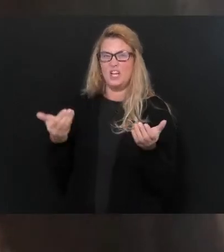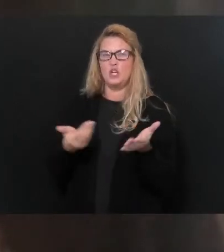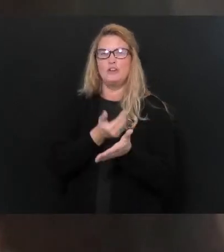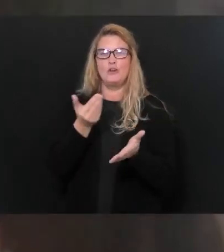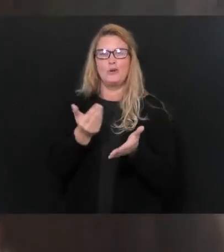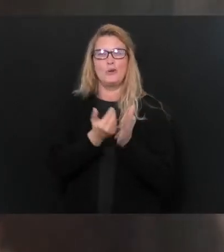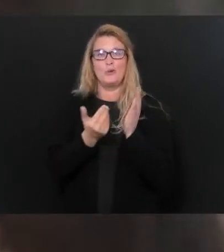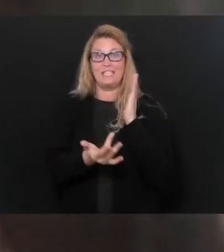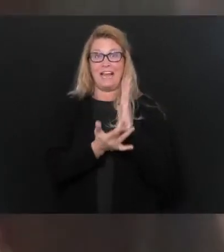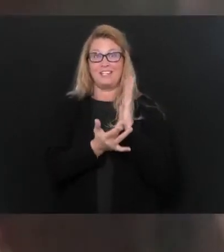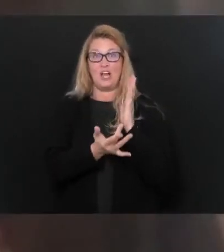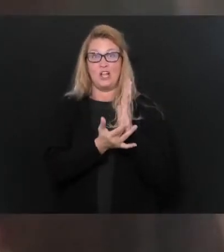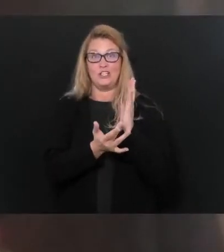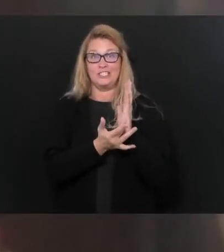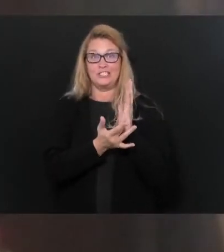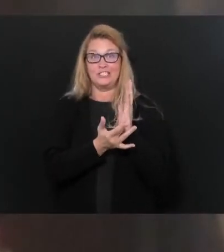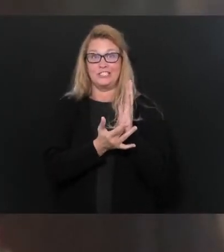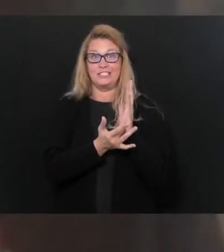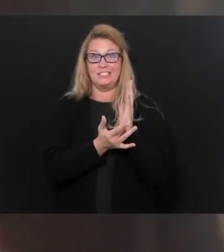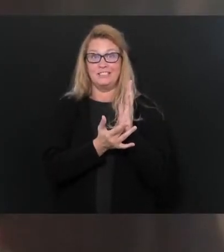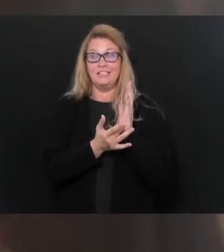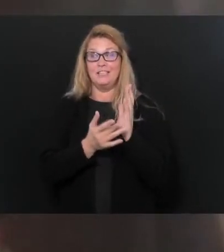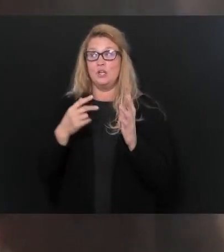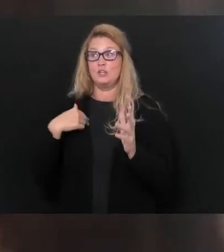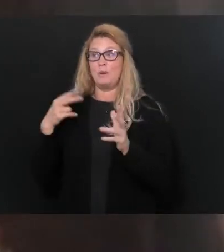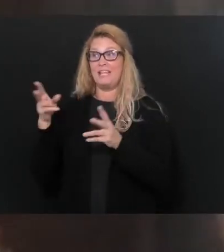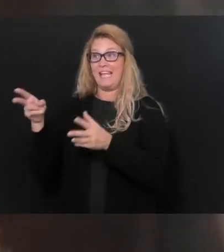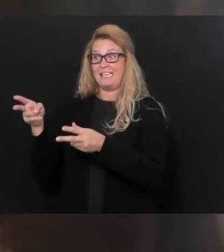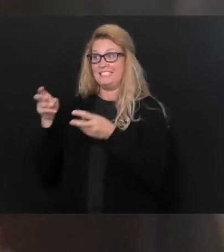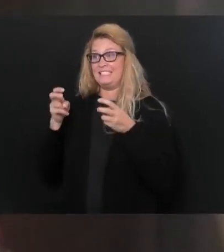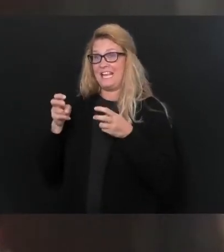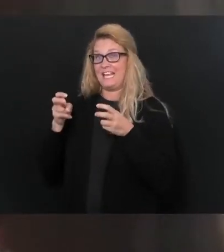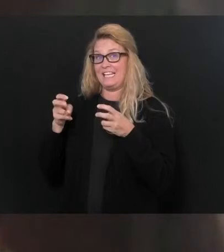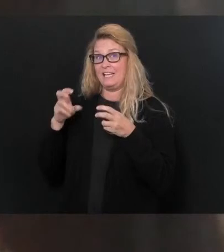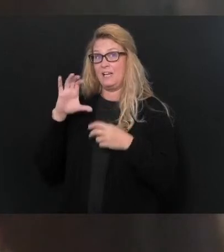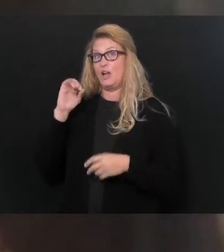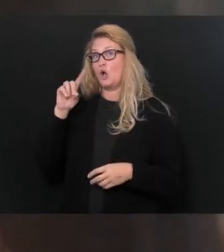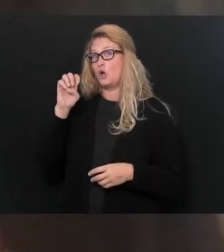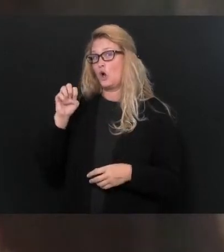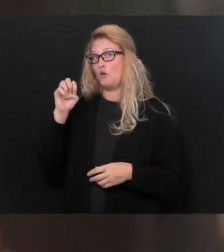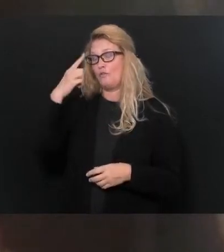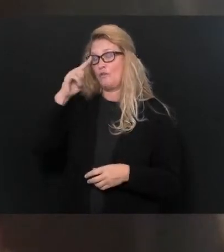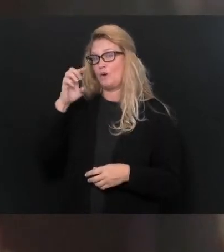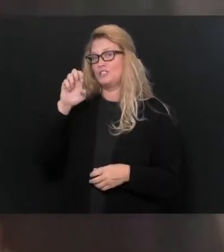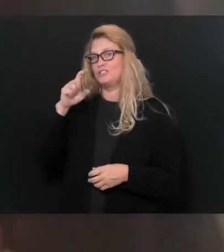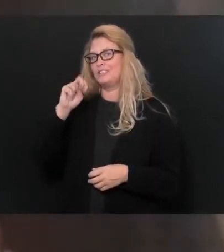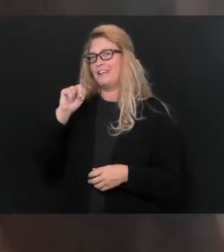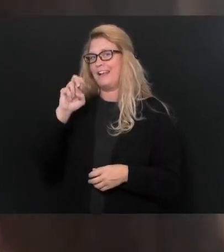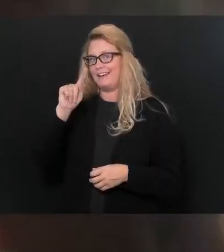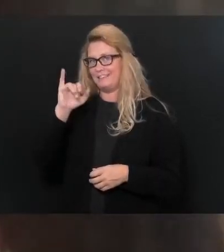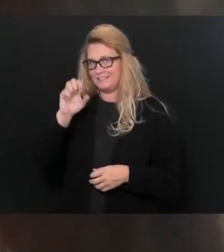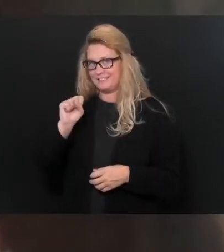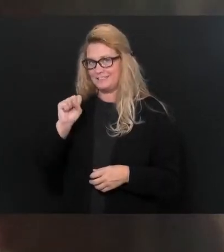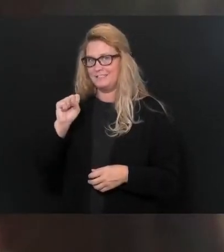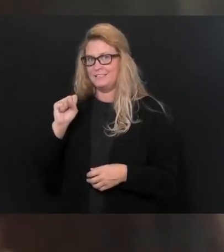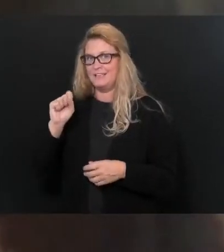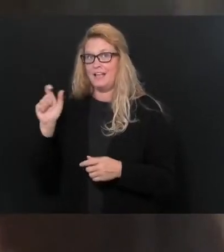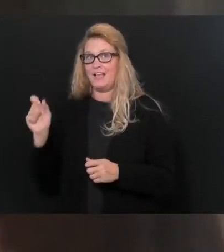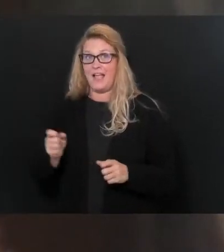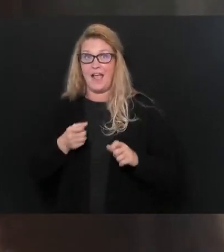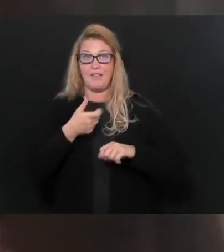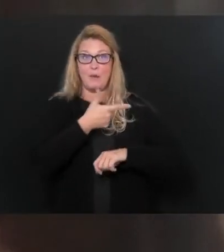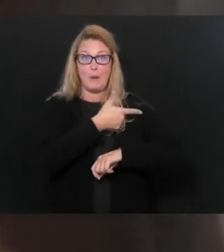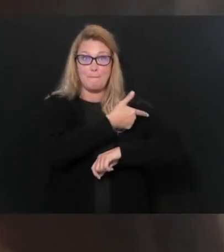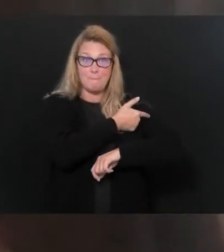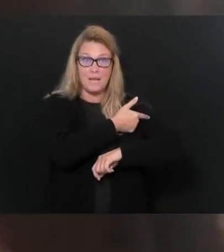to express a genetic code that is synthetically generated that can instruct our bodies